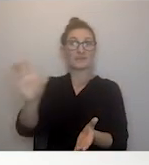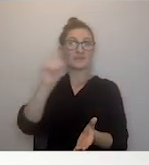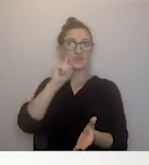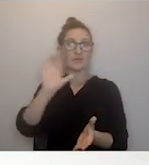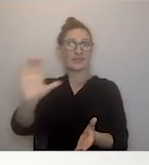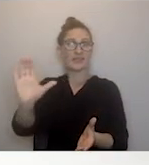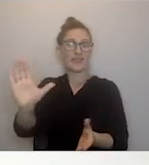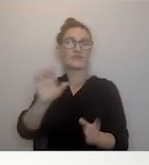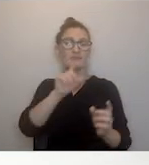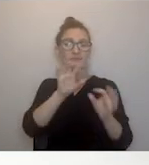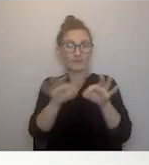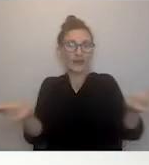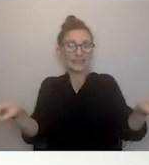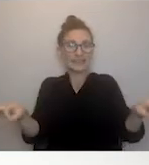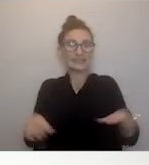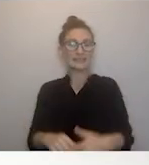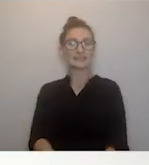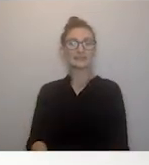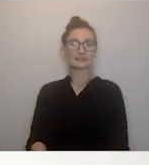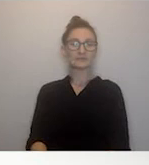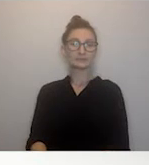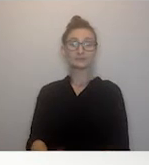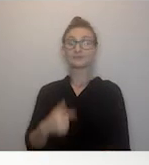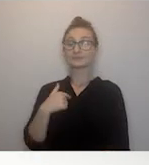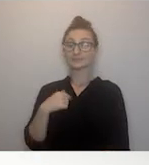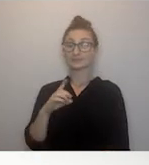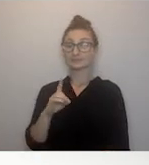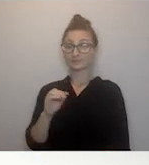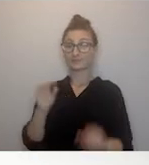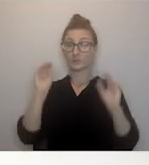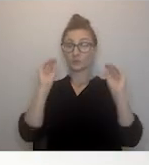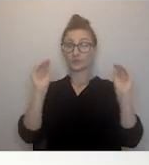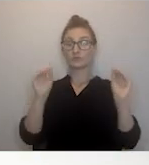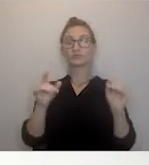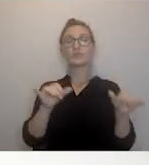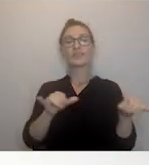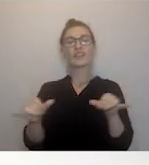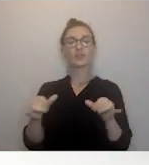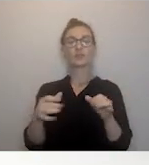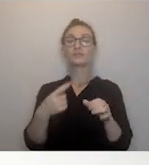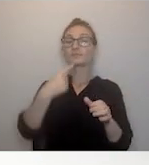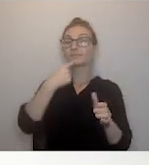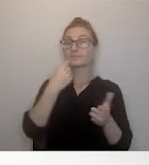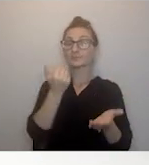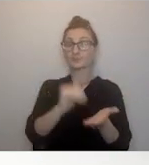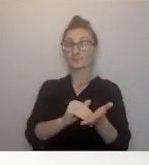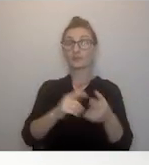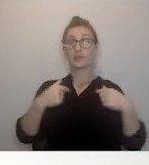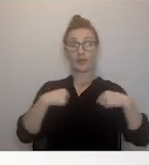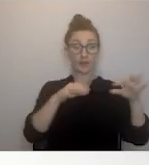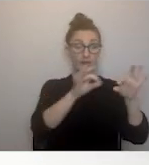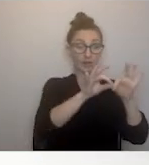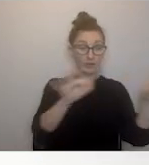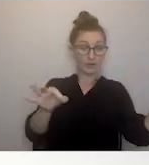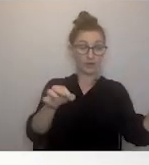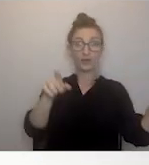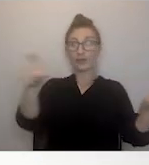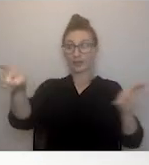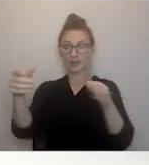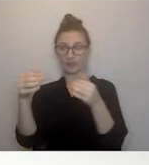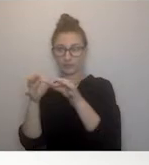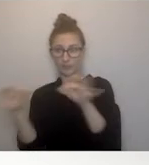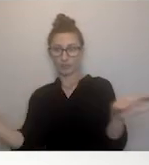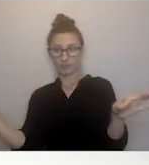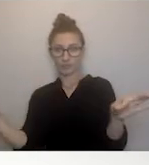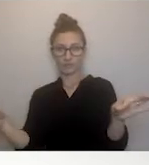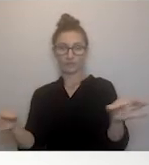kind of come up with and put together. I do teach the scenes in a repeat after me style, so I don't worry about the students having